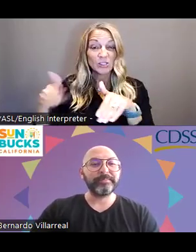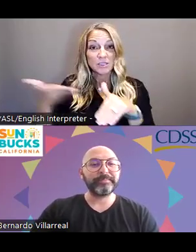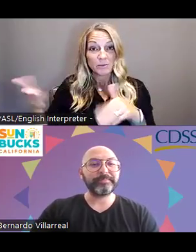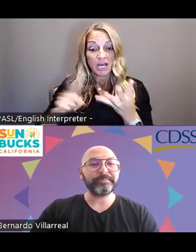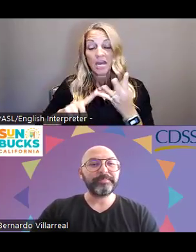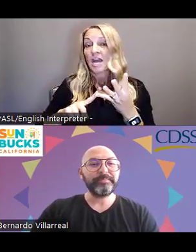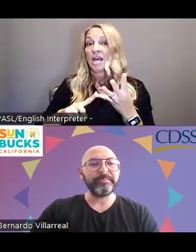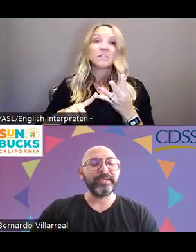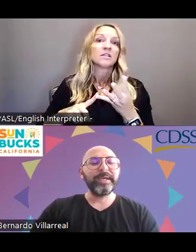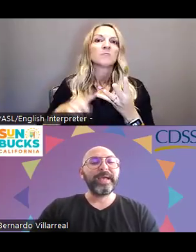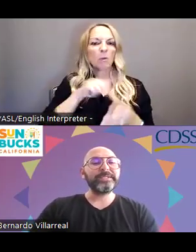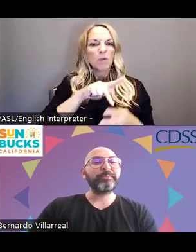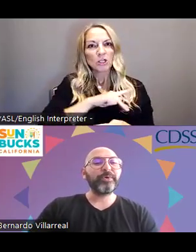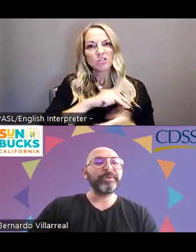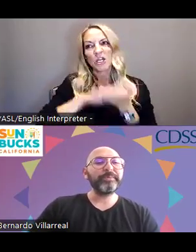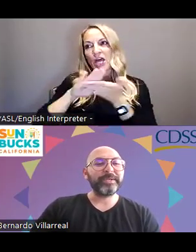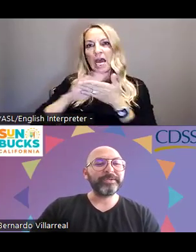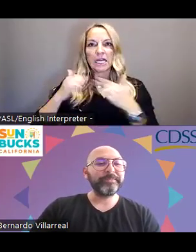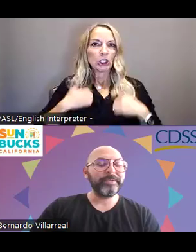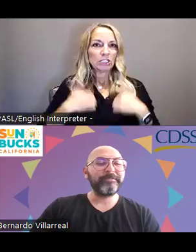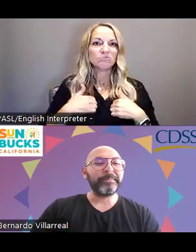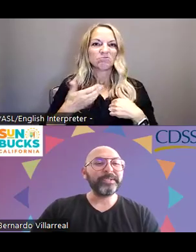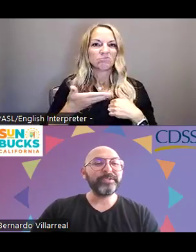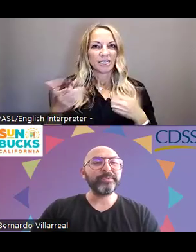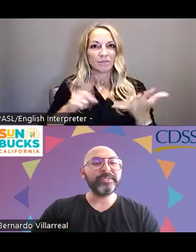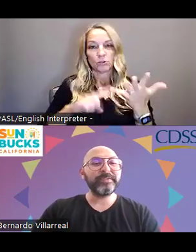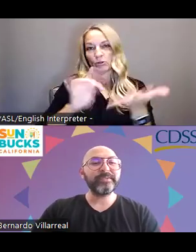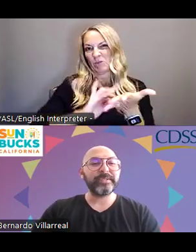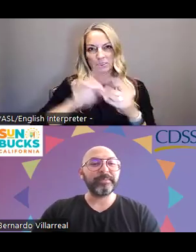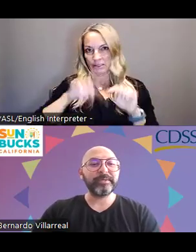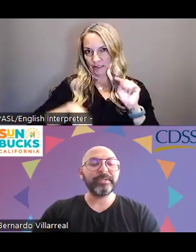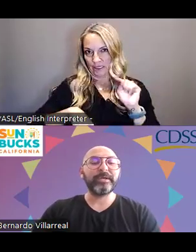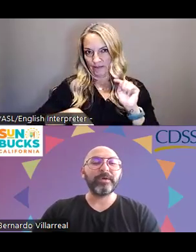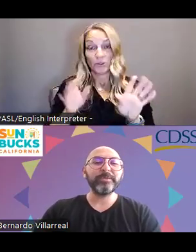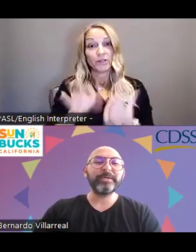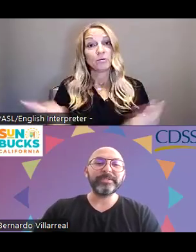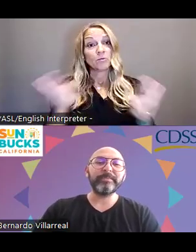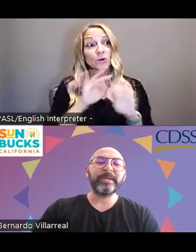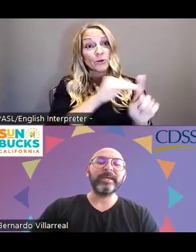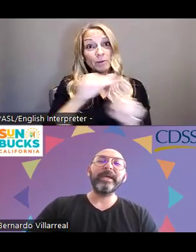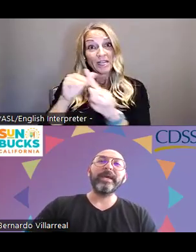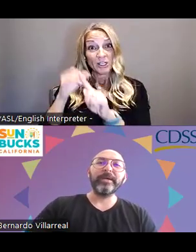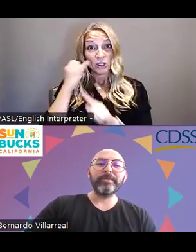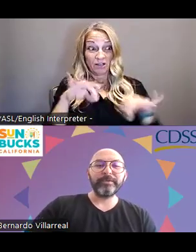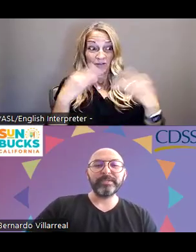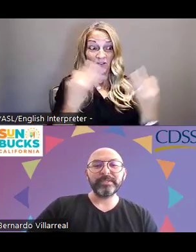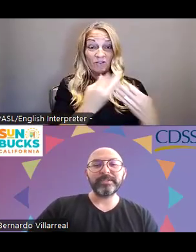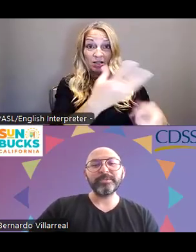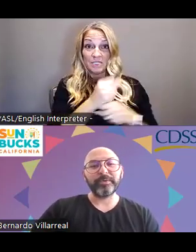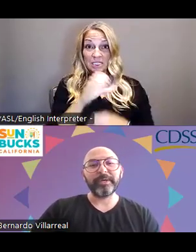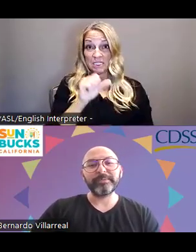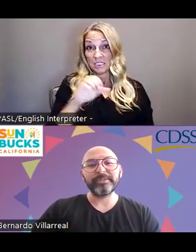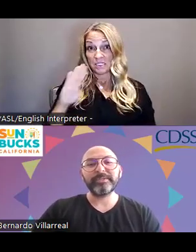or medicine. As an important reminder, families receiving Sunbucks can also participate in other